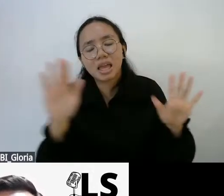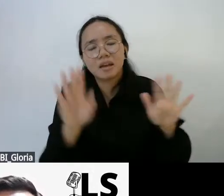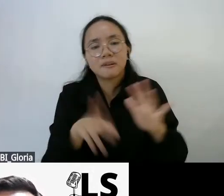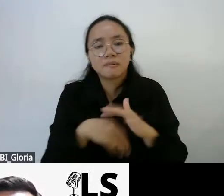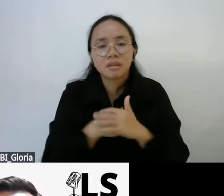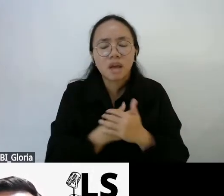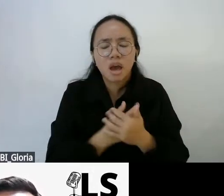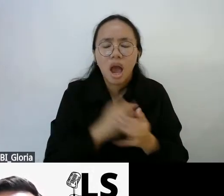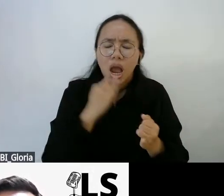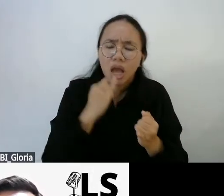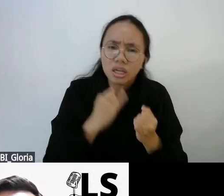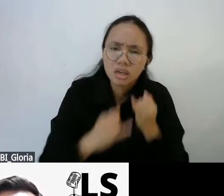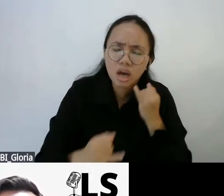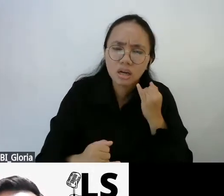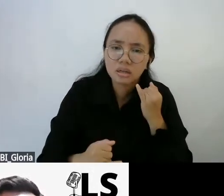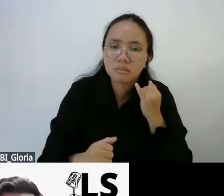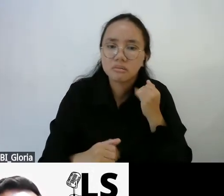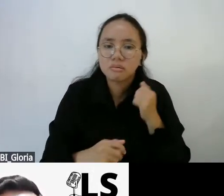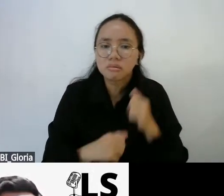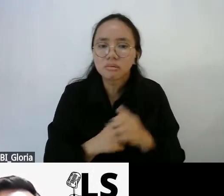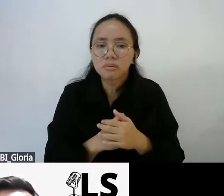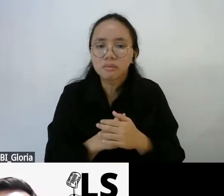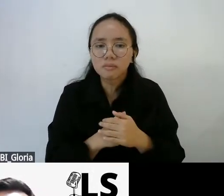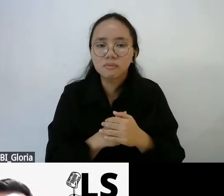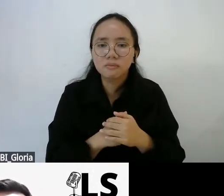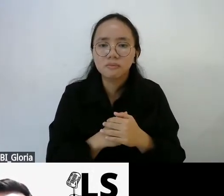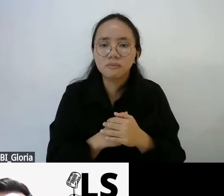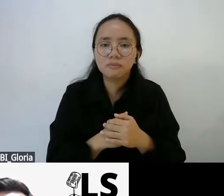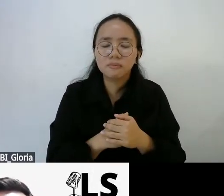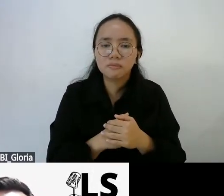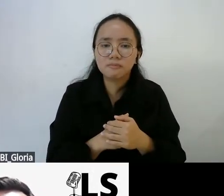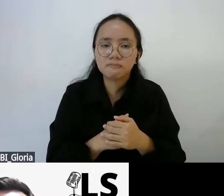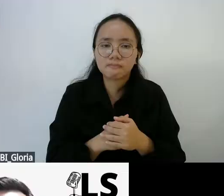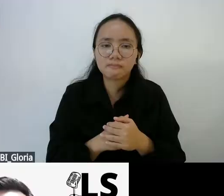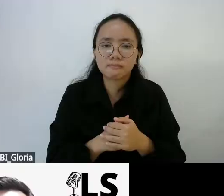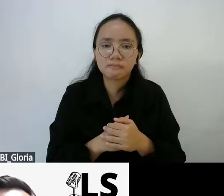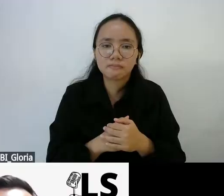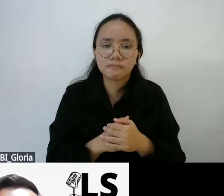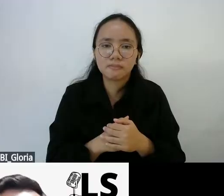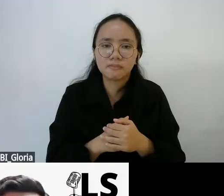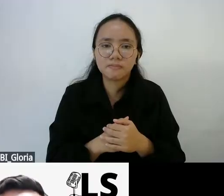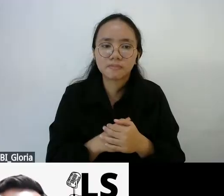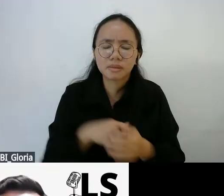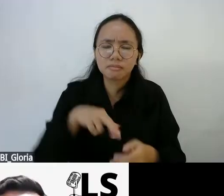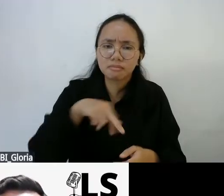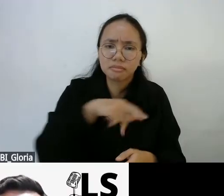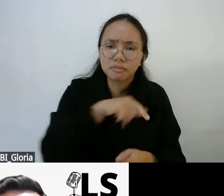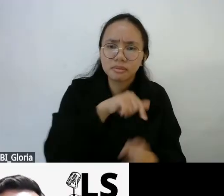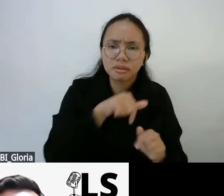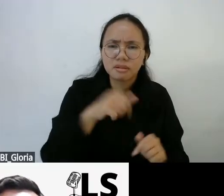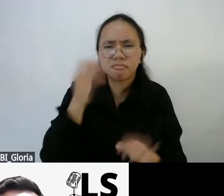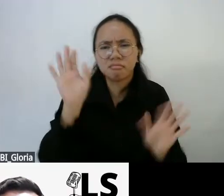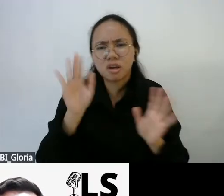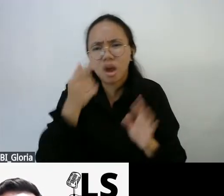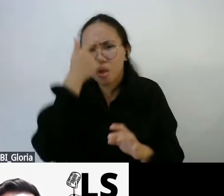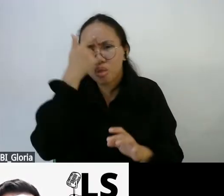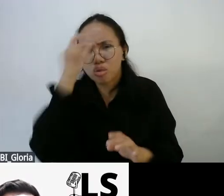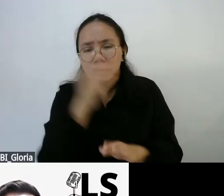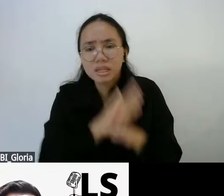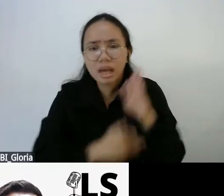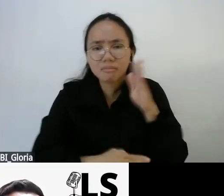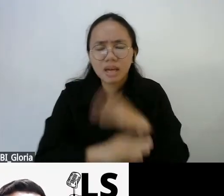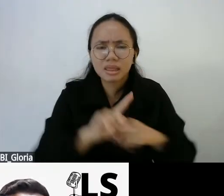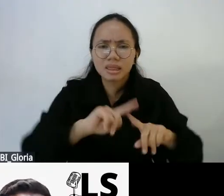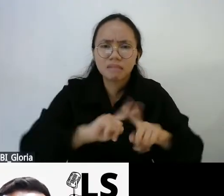meant for people with disabilities. This ramp was meant for deliveries. That's why there was a ramp. It was so people could